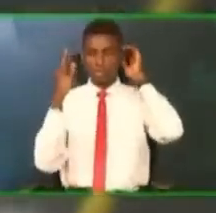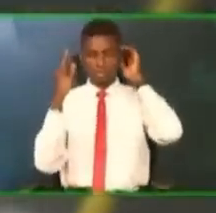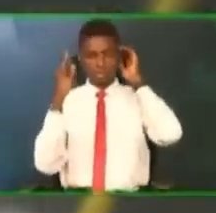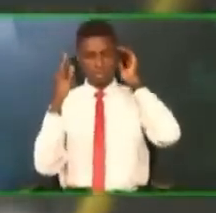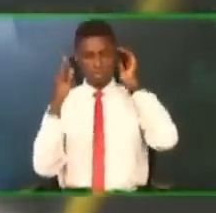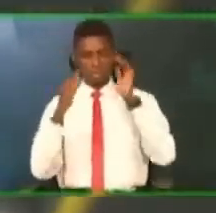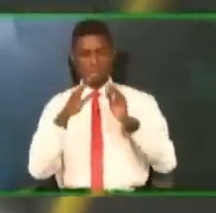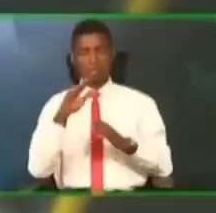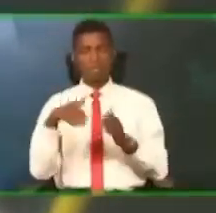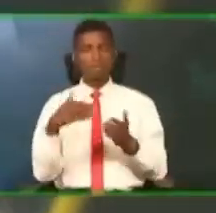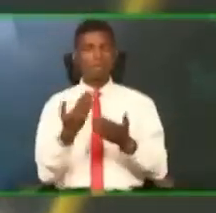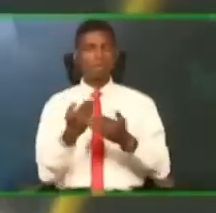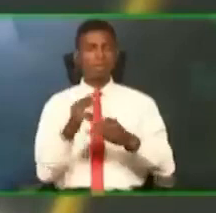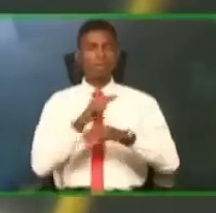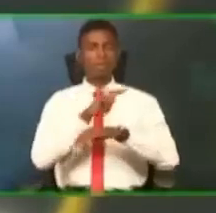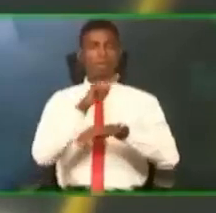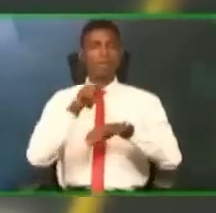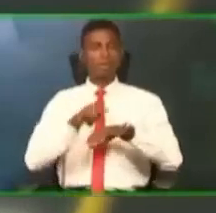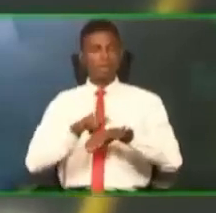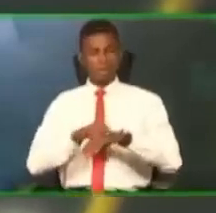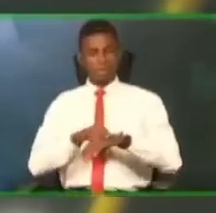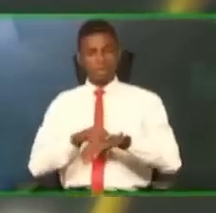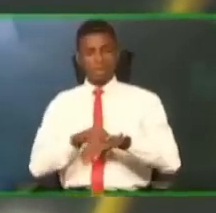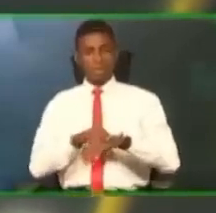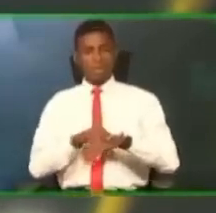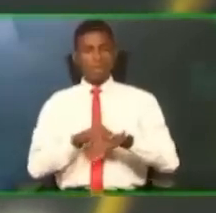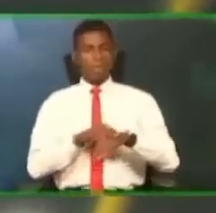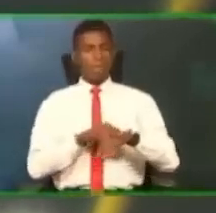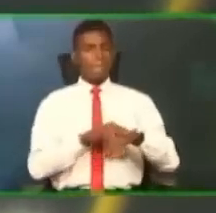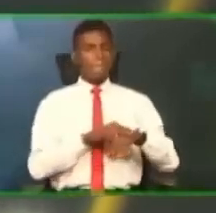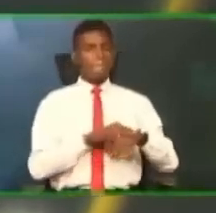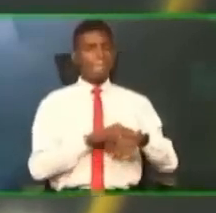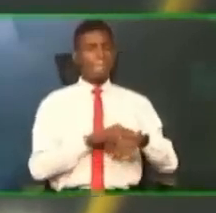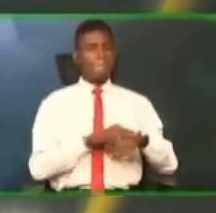All the nations of the earth.